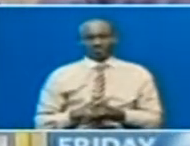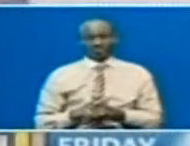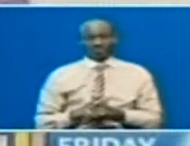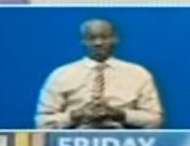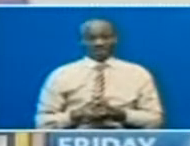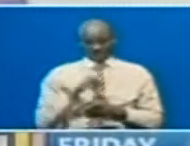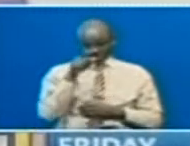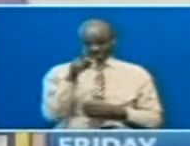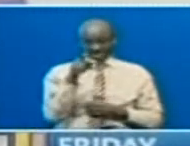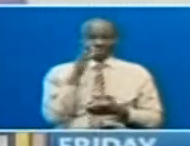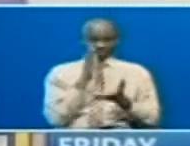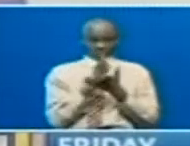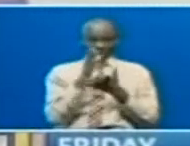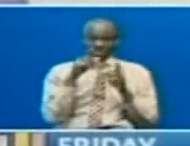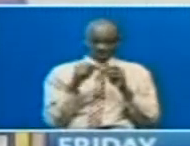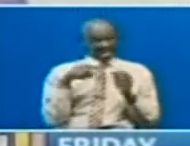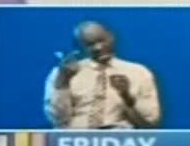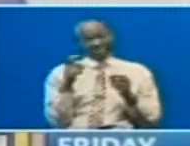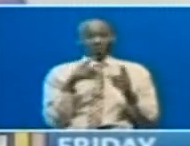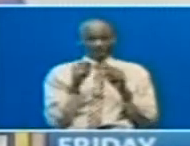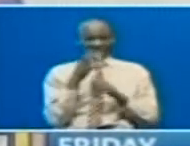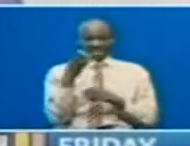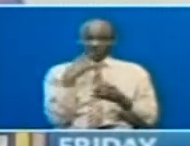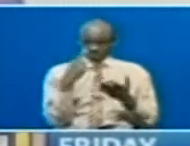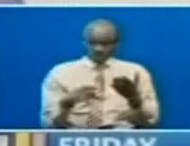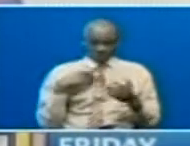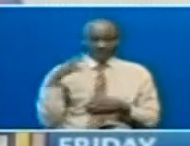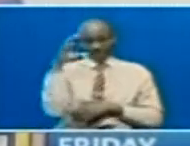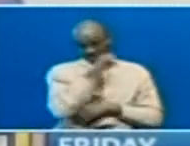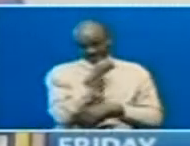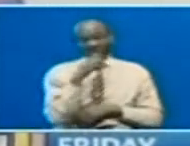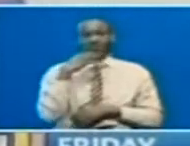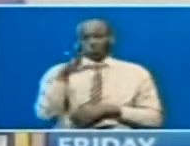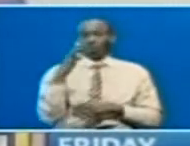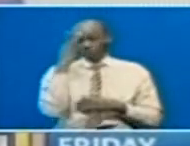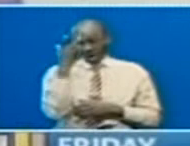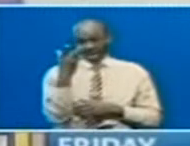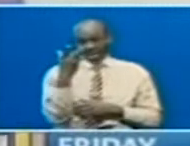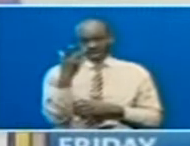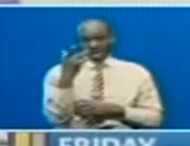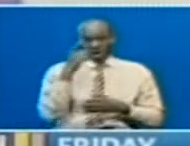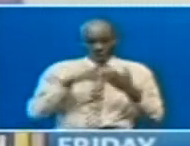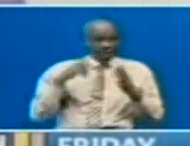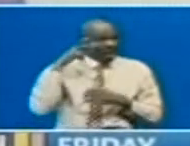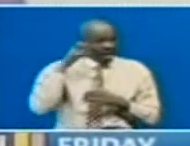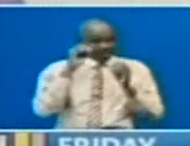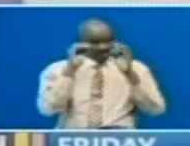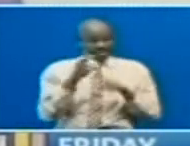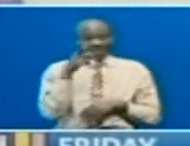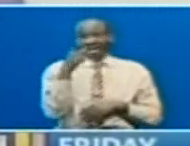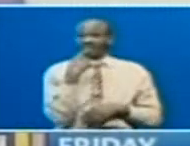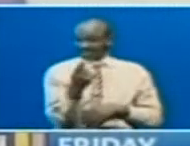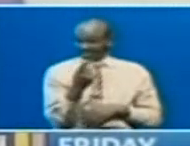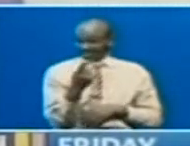Well, Betty, mm-hmm. some of these words, mm-hmm. we mispronounce them because of what we had our teachers,